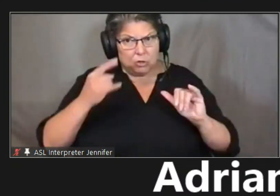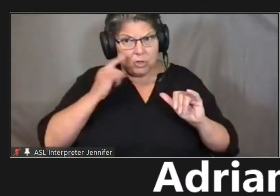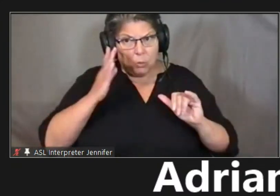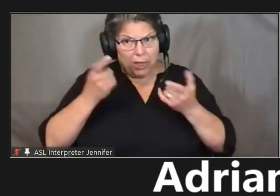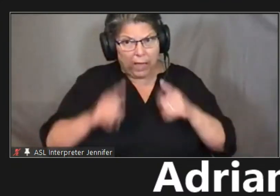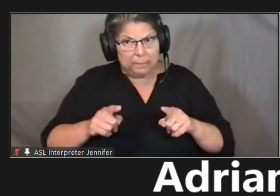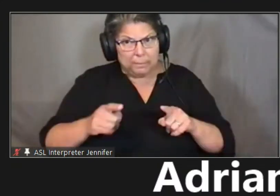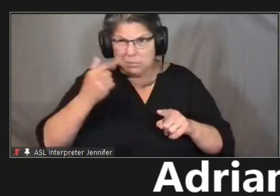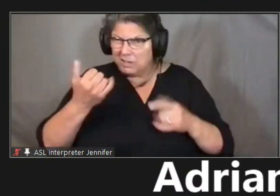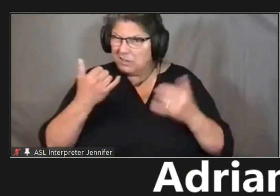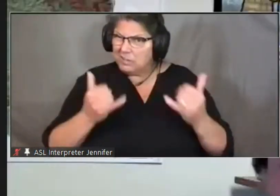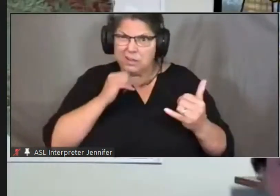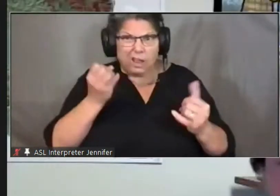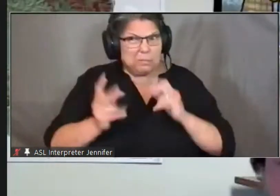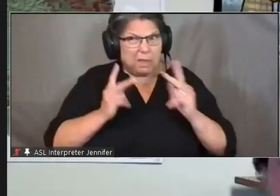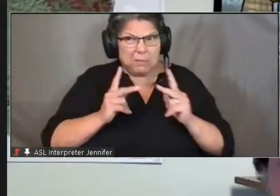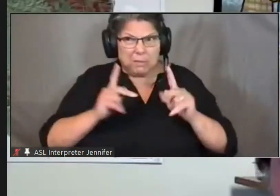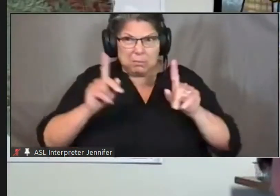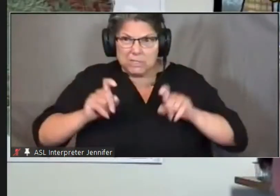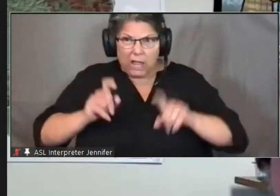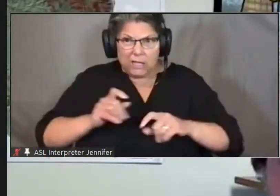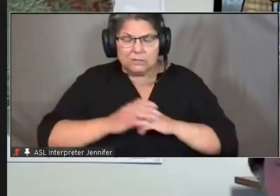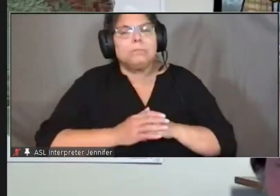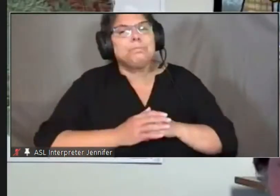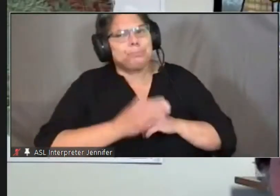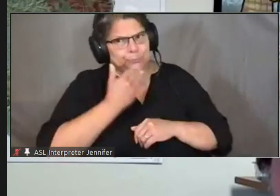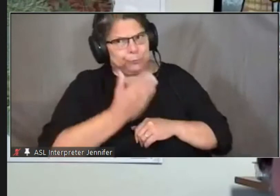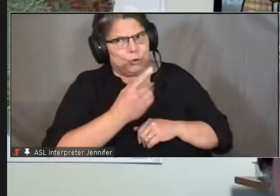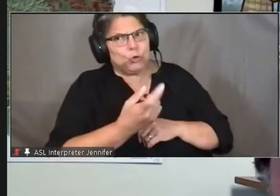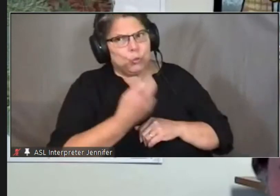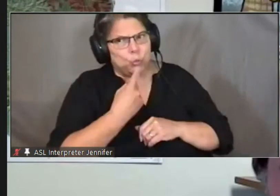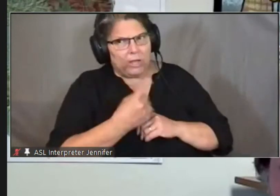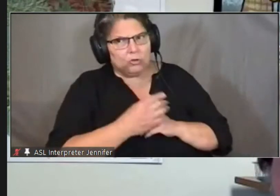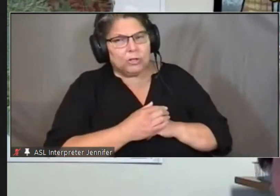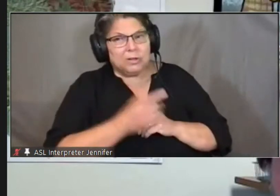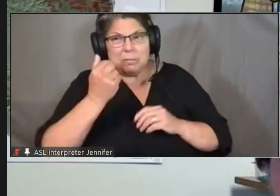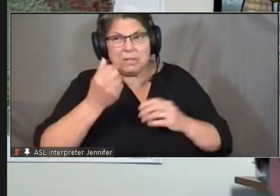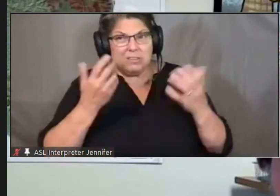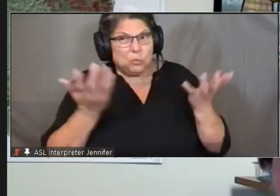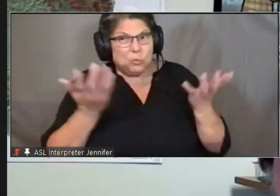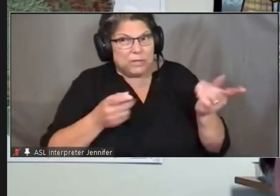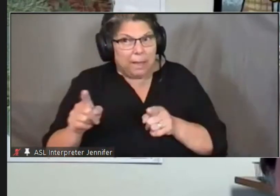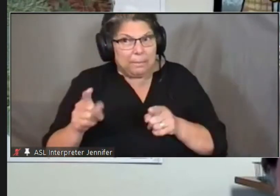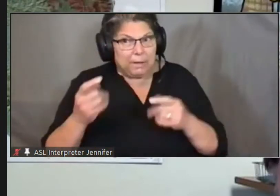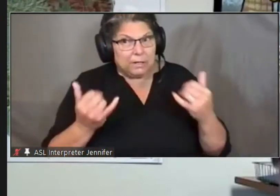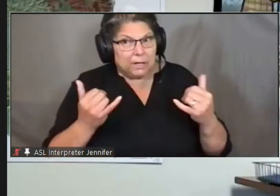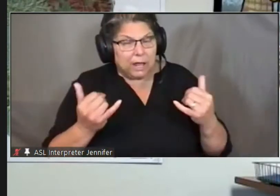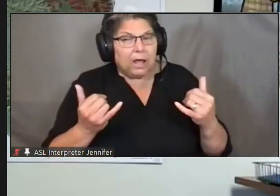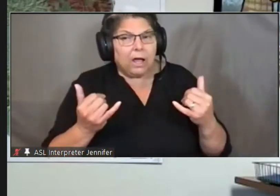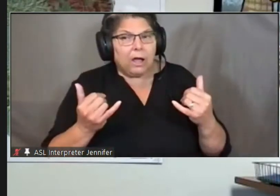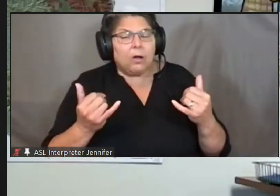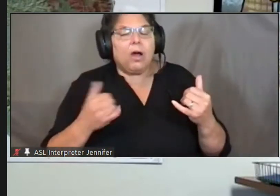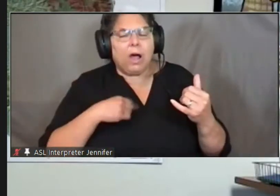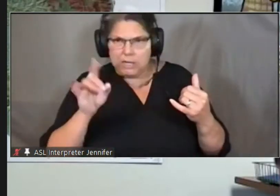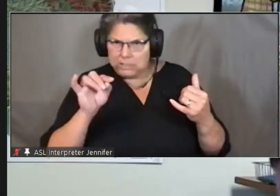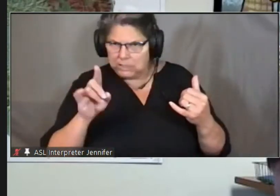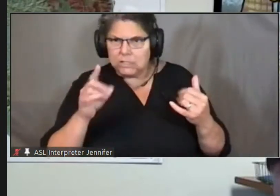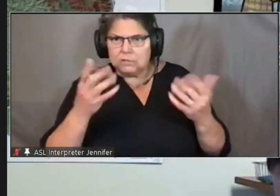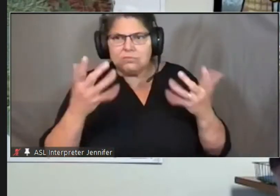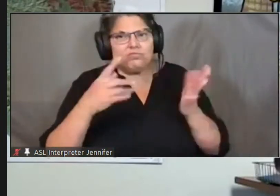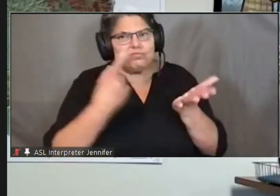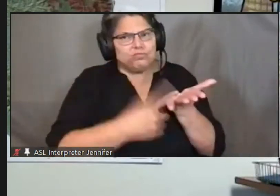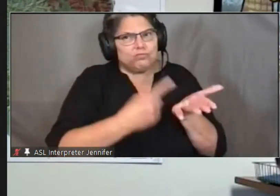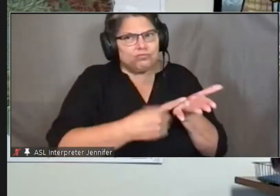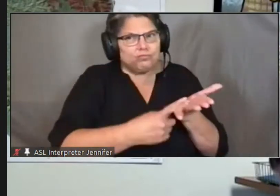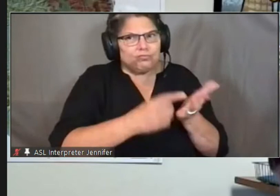rate's gotten? Oh, that's a good question. Because we're in the situation we're in, I've actually had a conversation with the